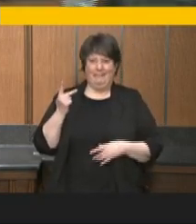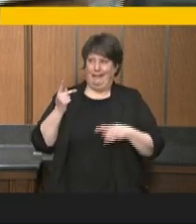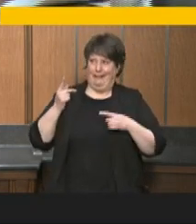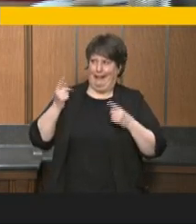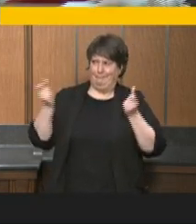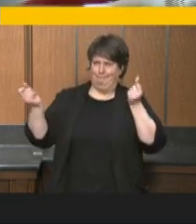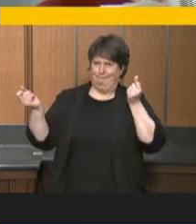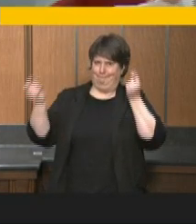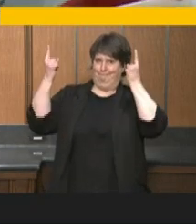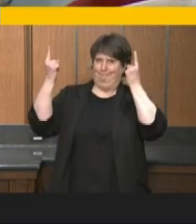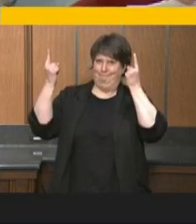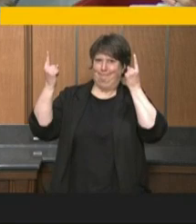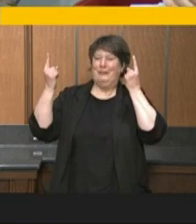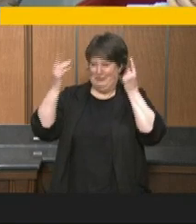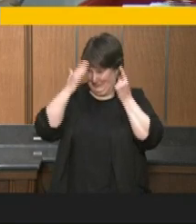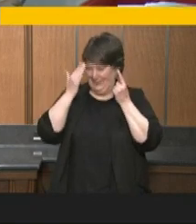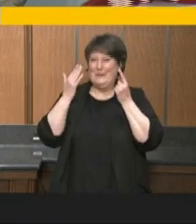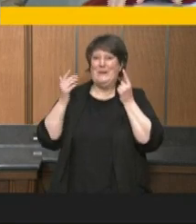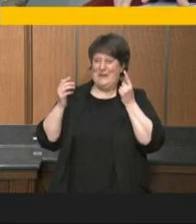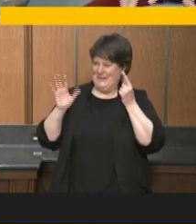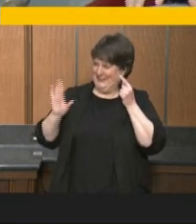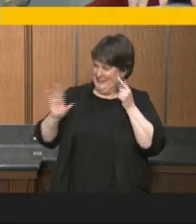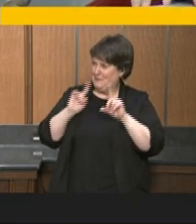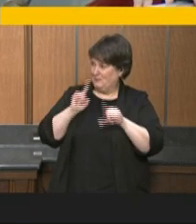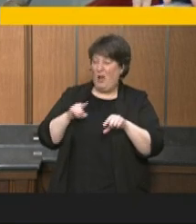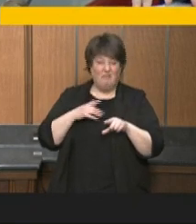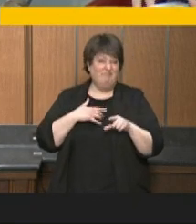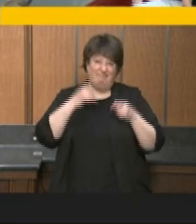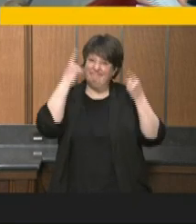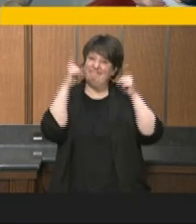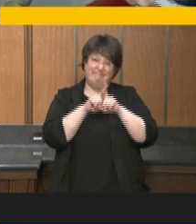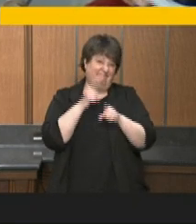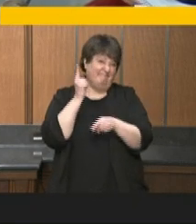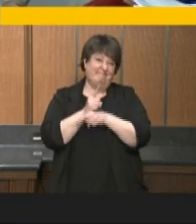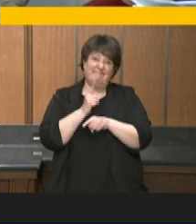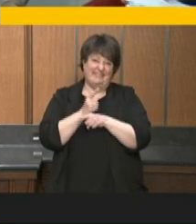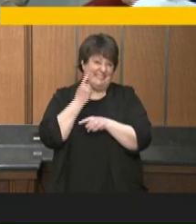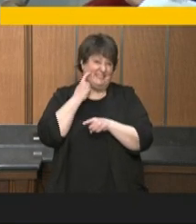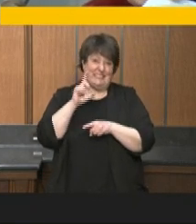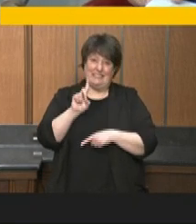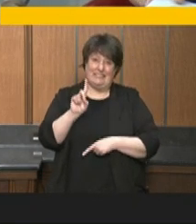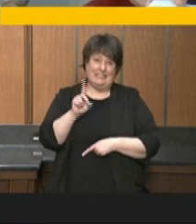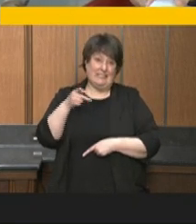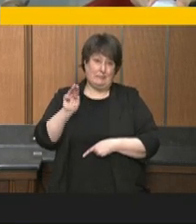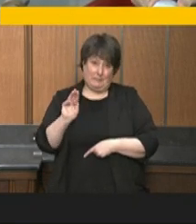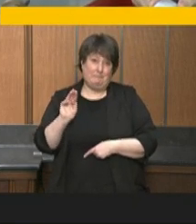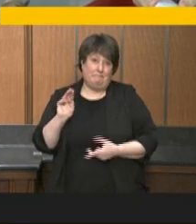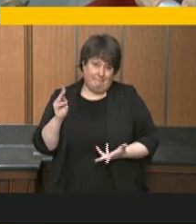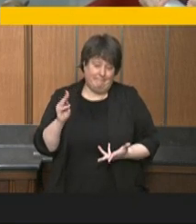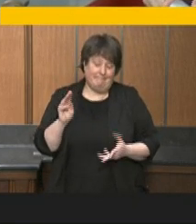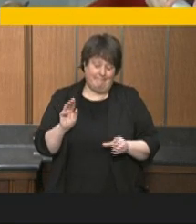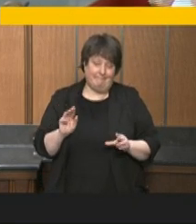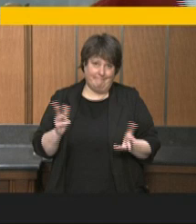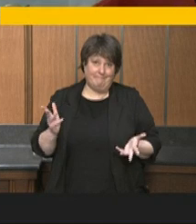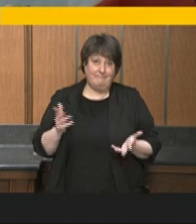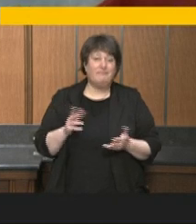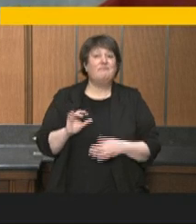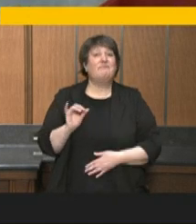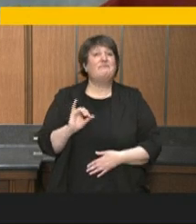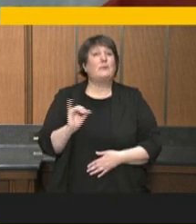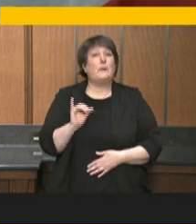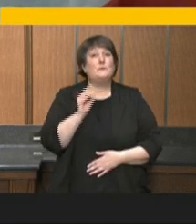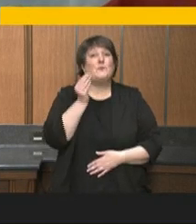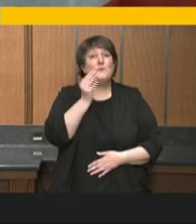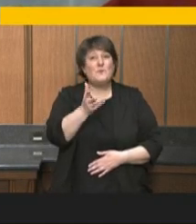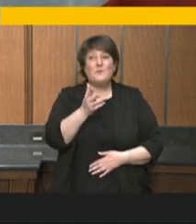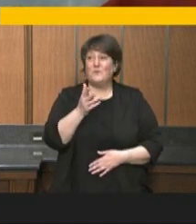other through this process. I'll just agree largely with the Deputy Prime Minister. And I will also say that since the beginning